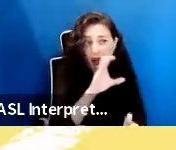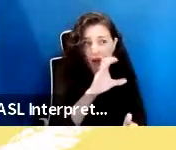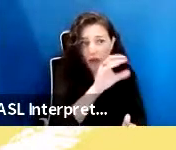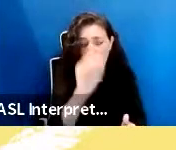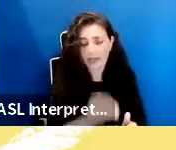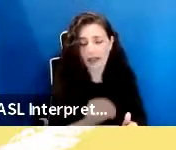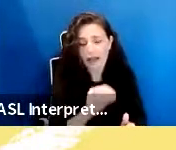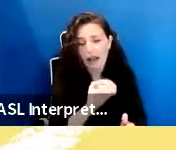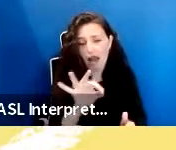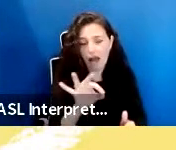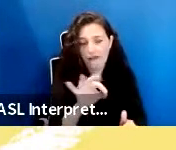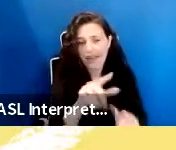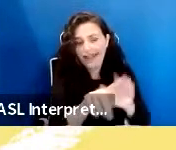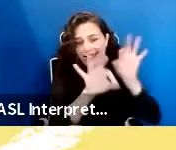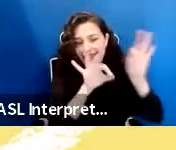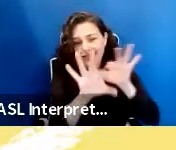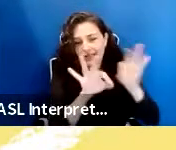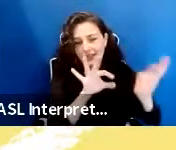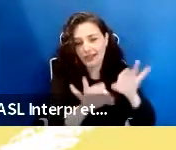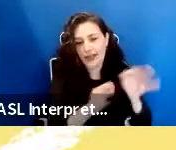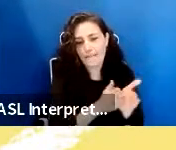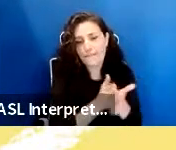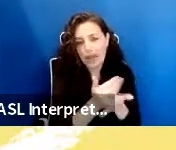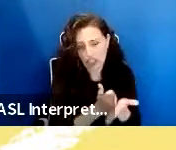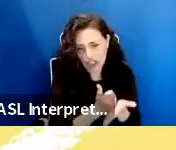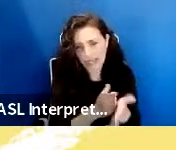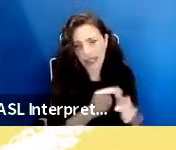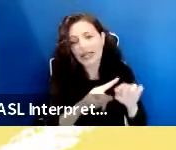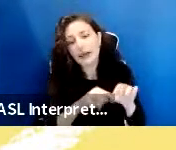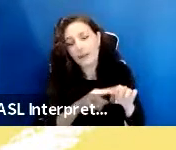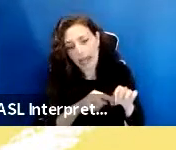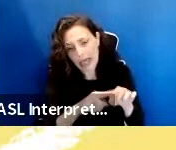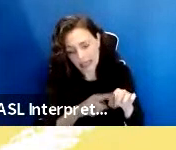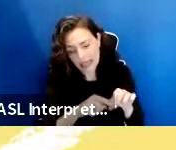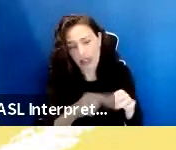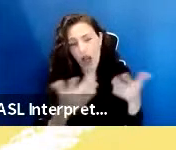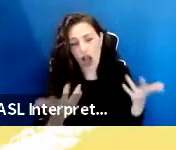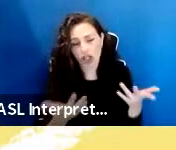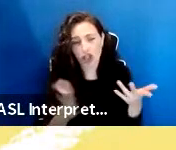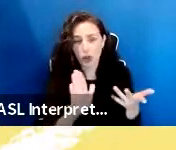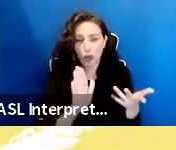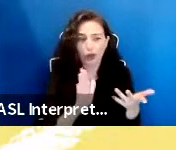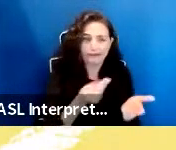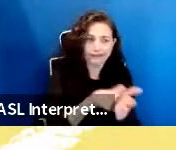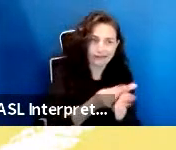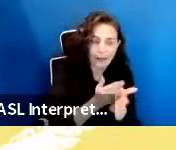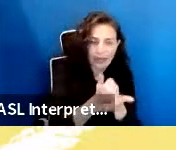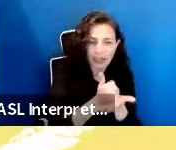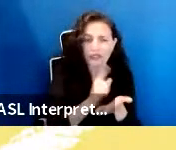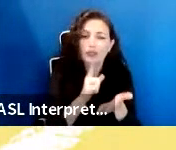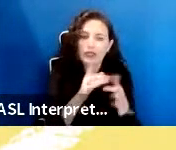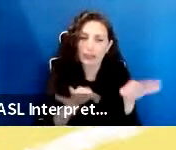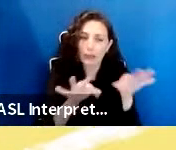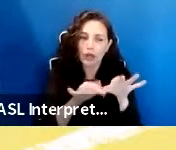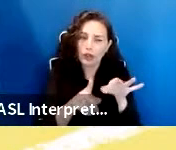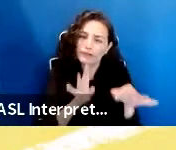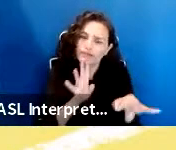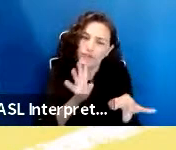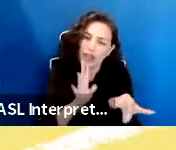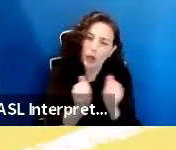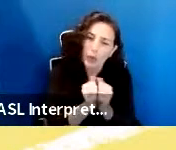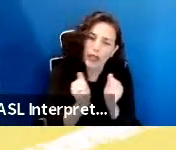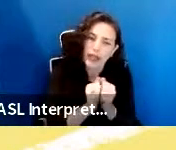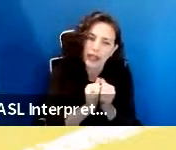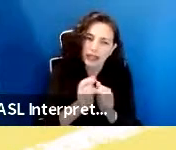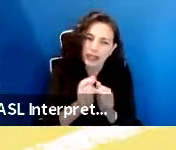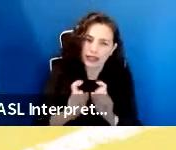budget, depending on your project. But again, you are going to definitely speak with your assigned business representative to help